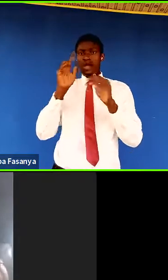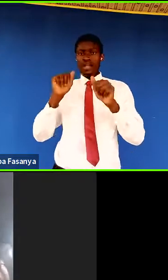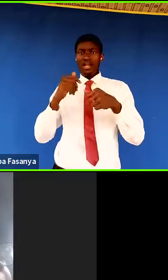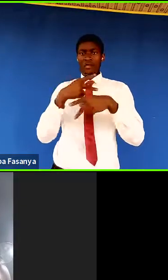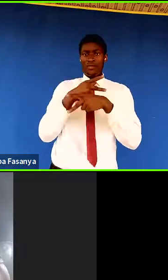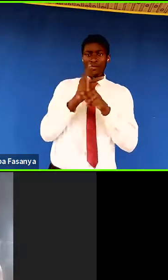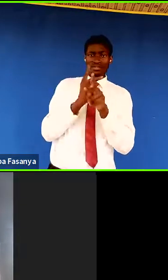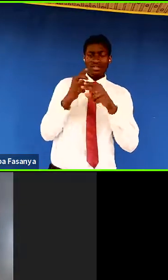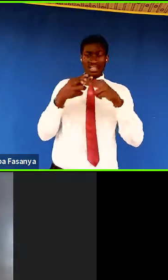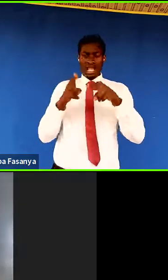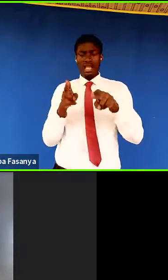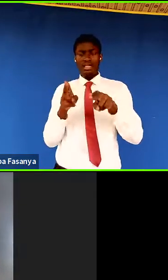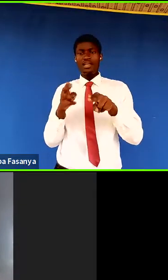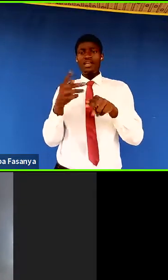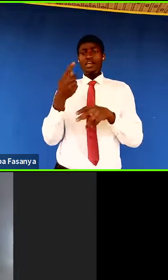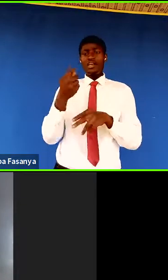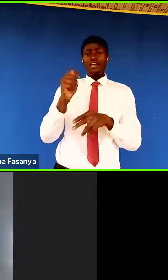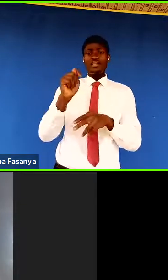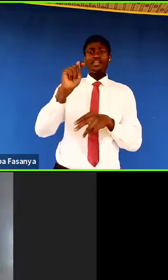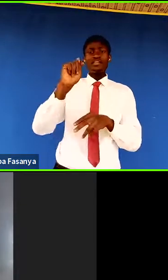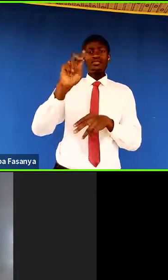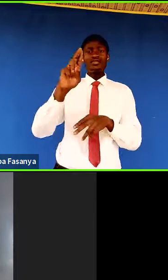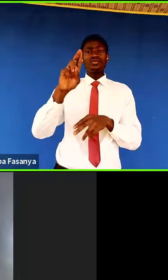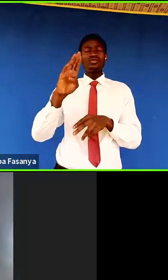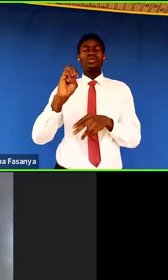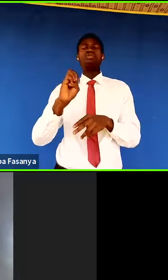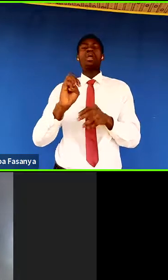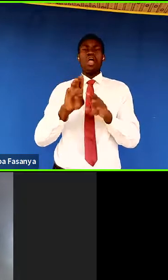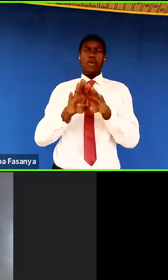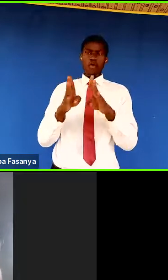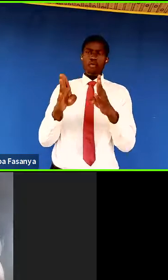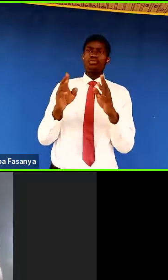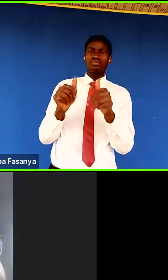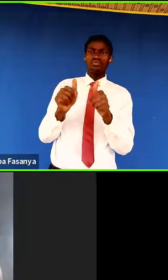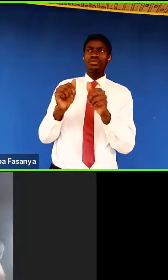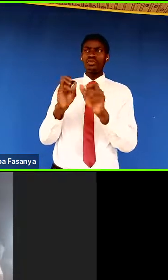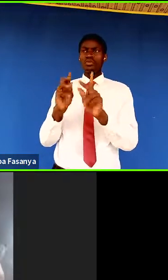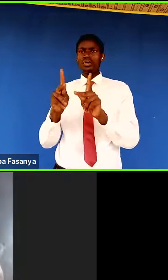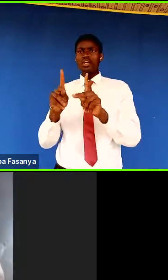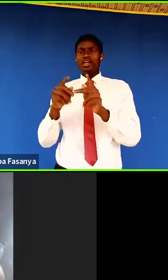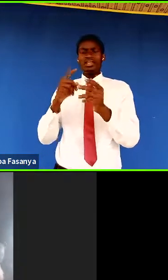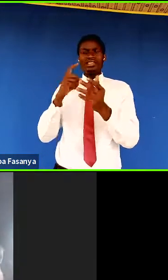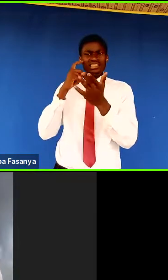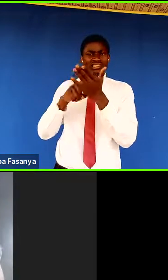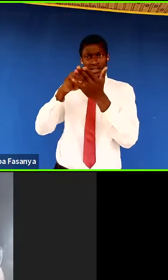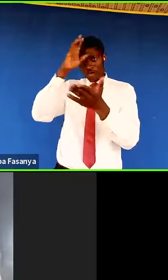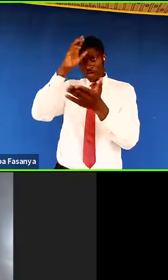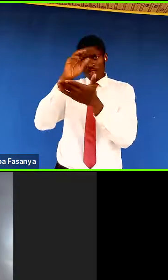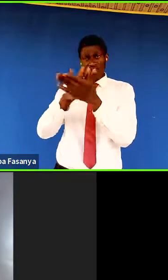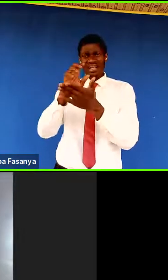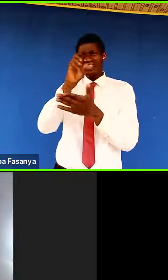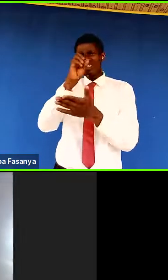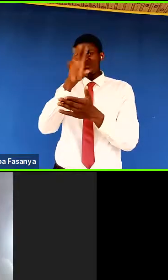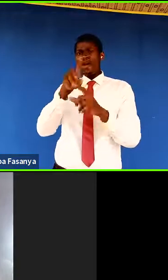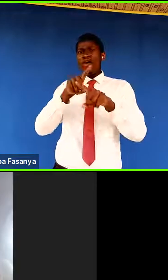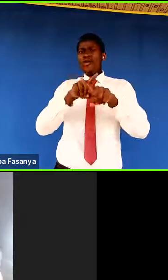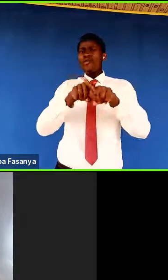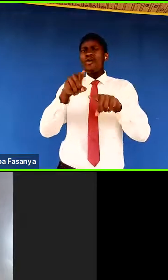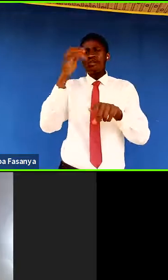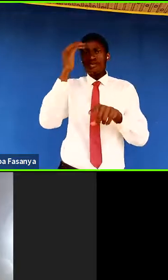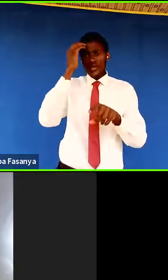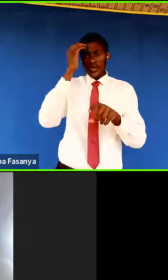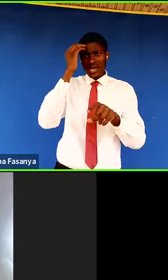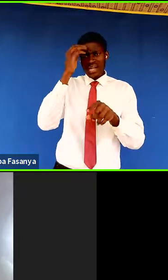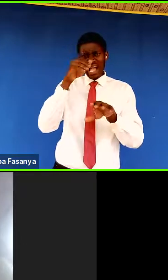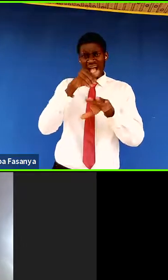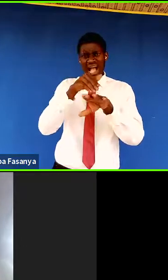open, patent, and then the husband's sperm is checked. But you know that at 46, the quality of the eggs is not going to be